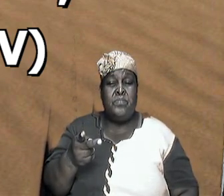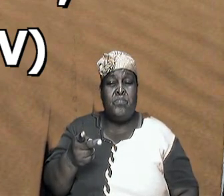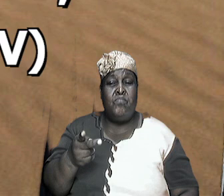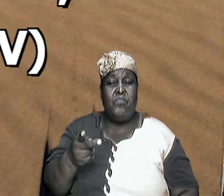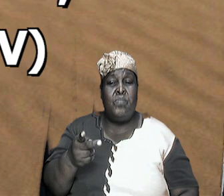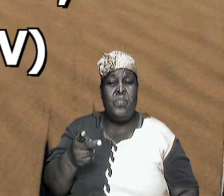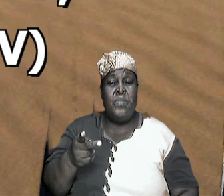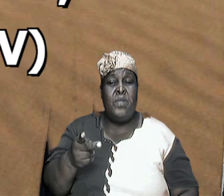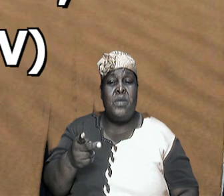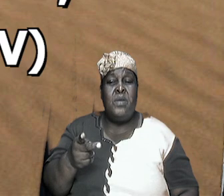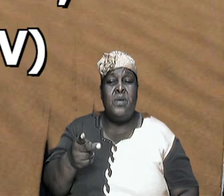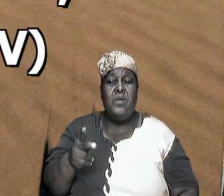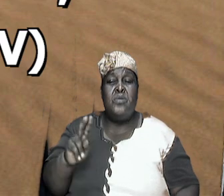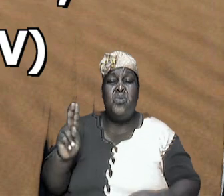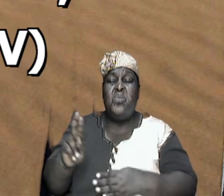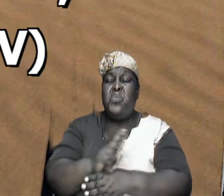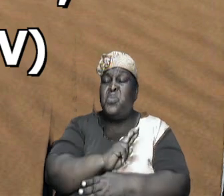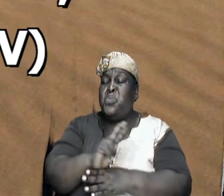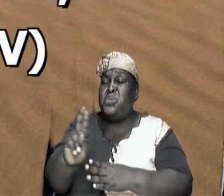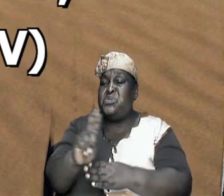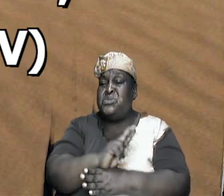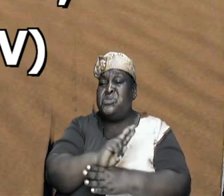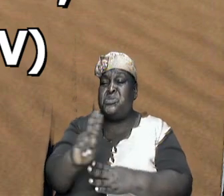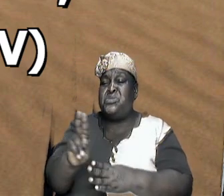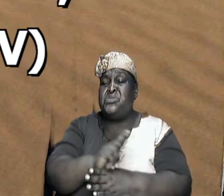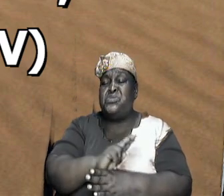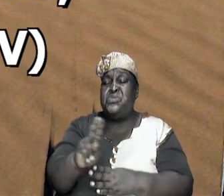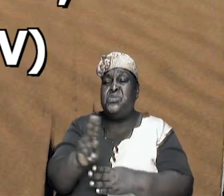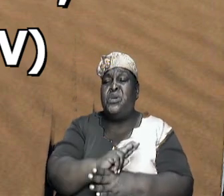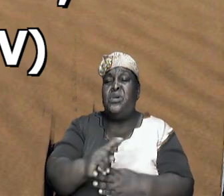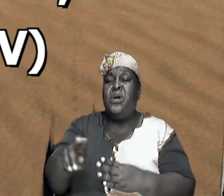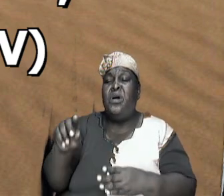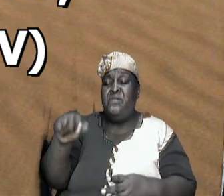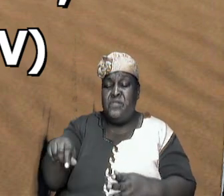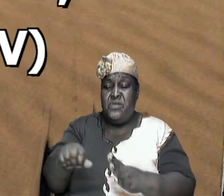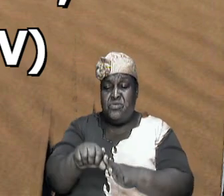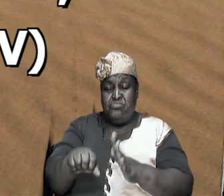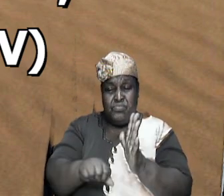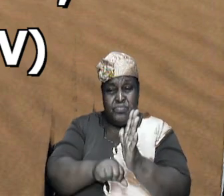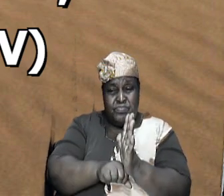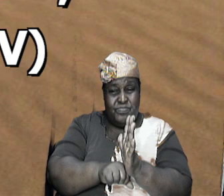based on the frequent use of the scripture,